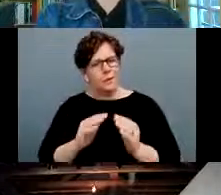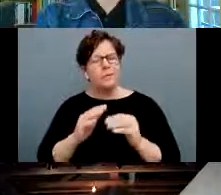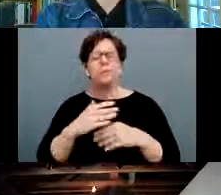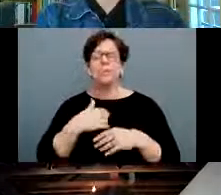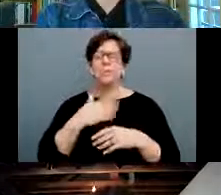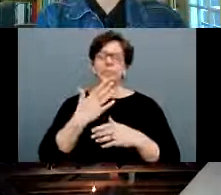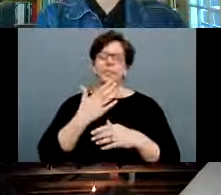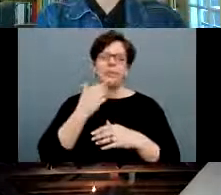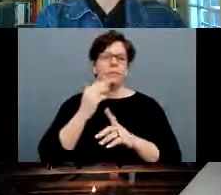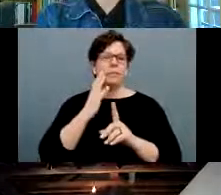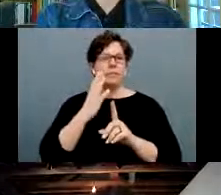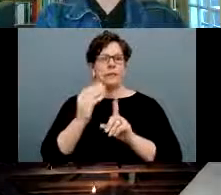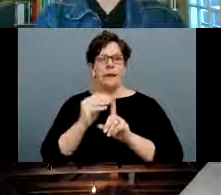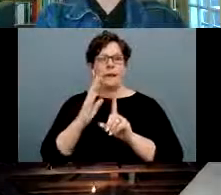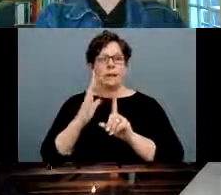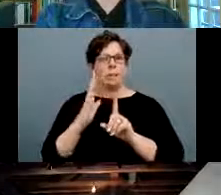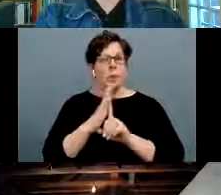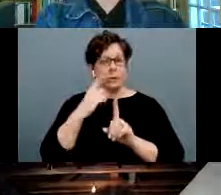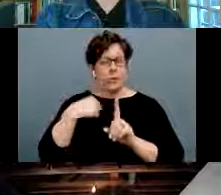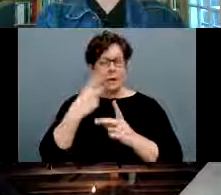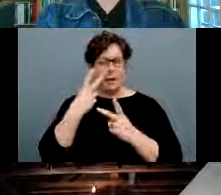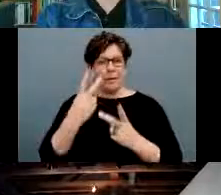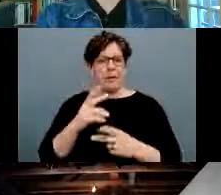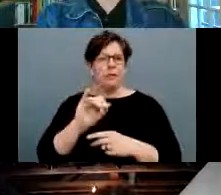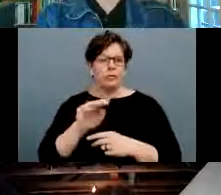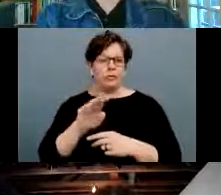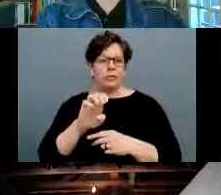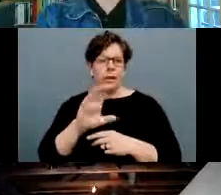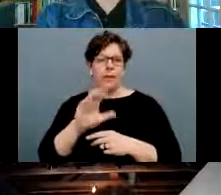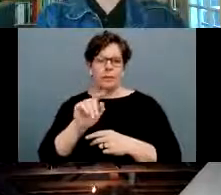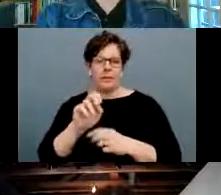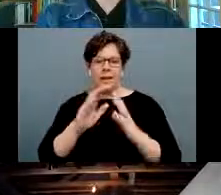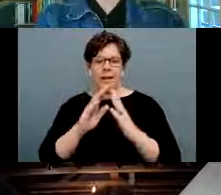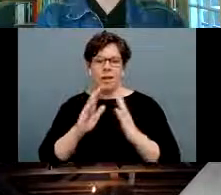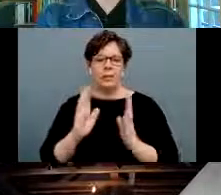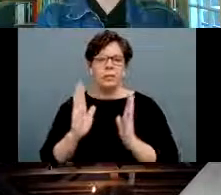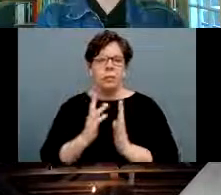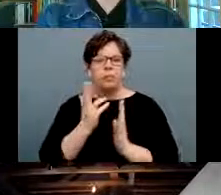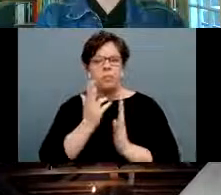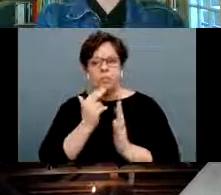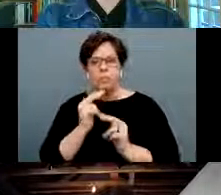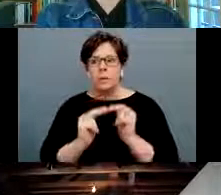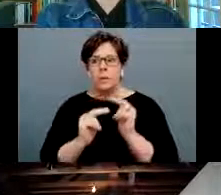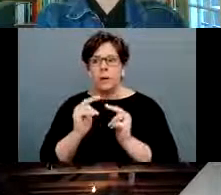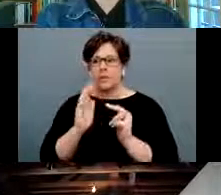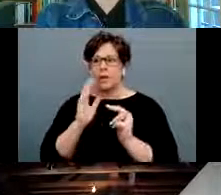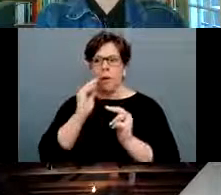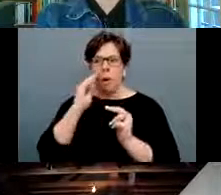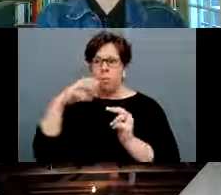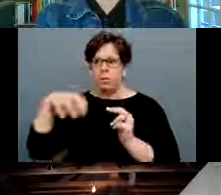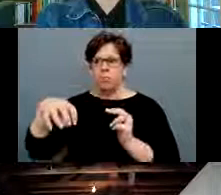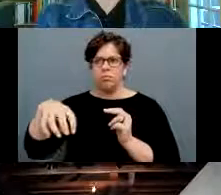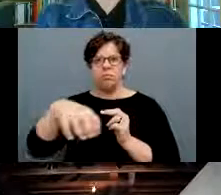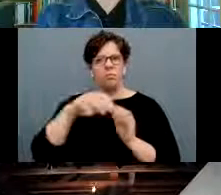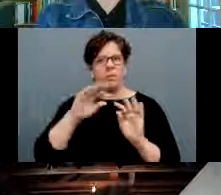my indoctrination to the James Castle House. It is a small, unassuming building in the middle of a residential suburb. As I stood